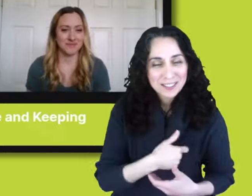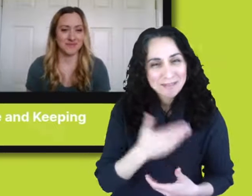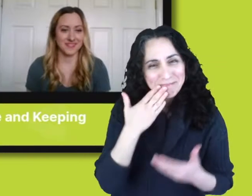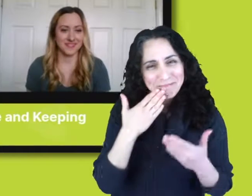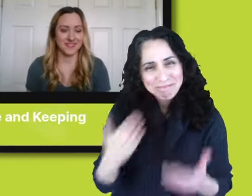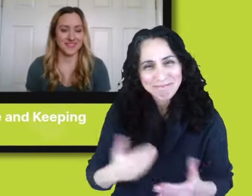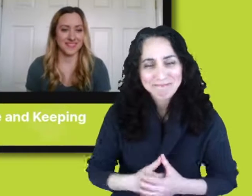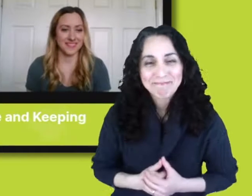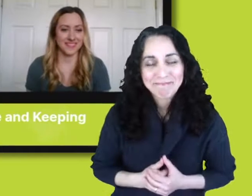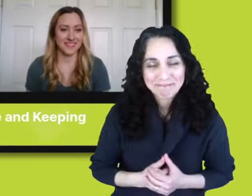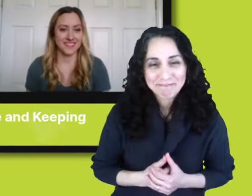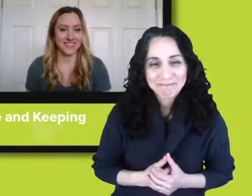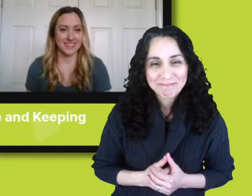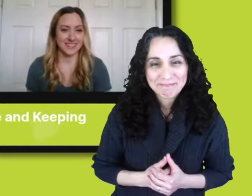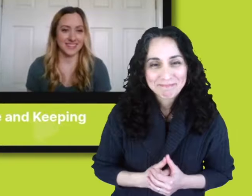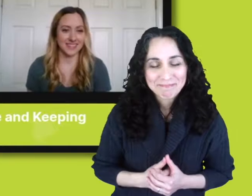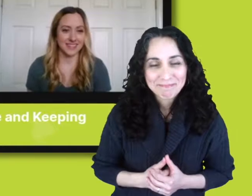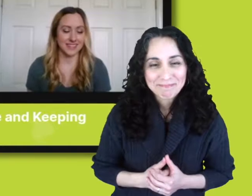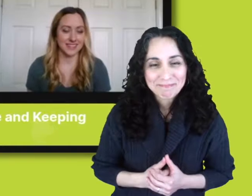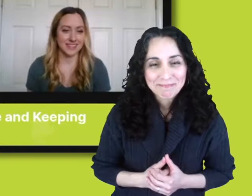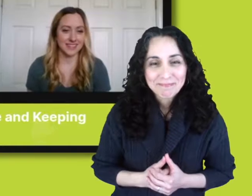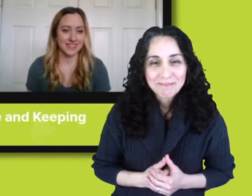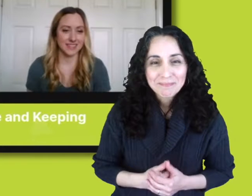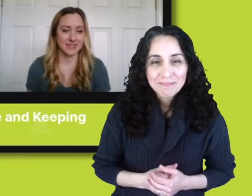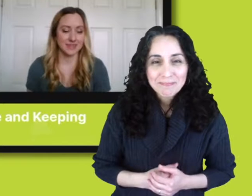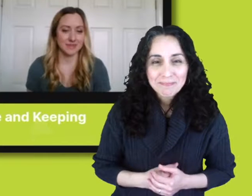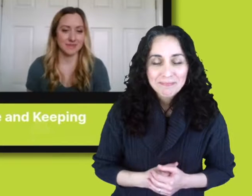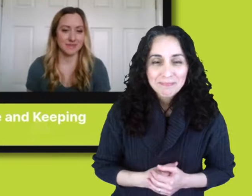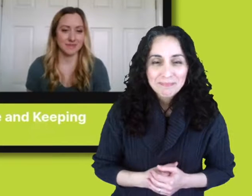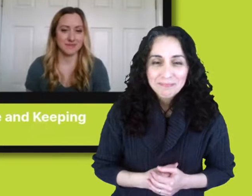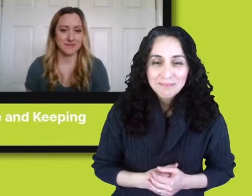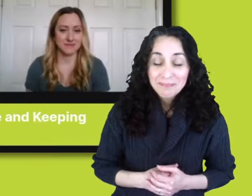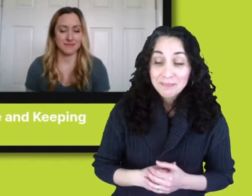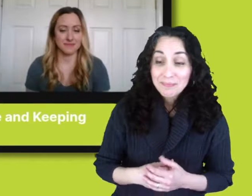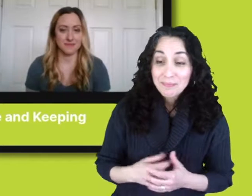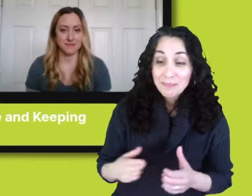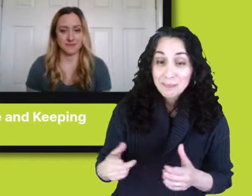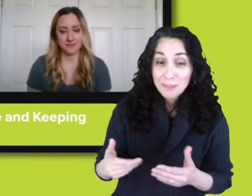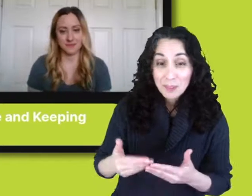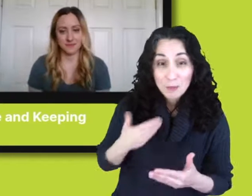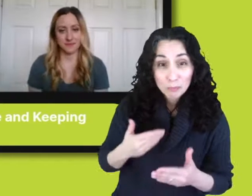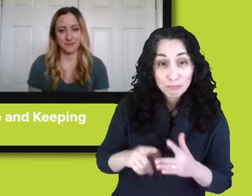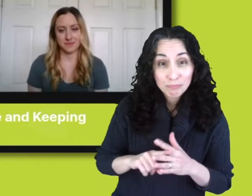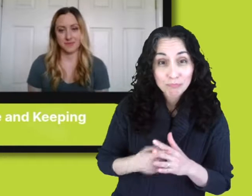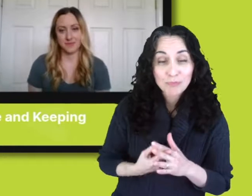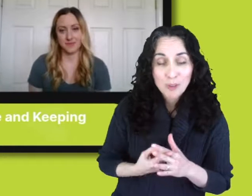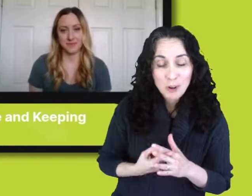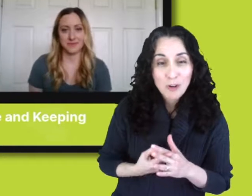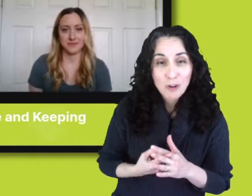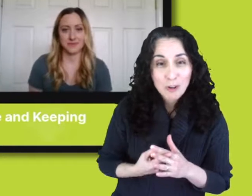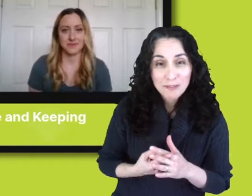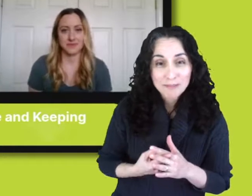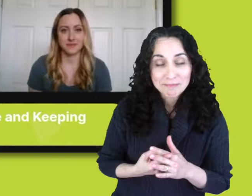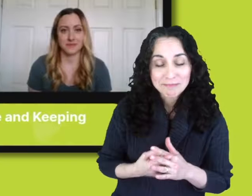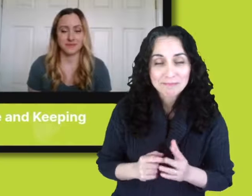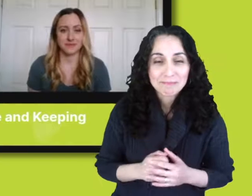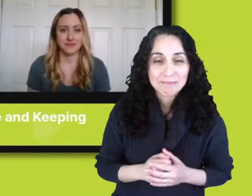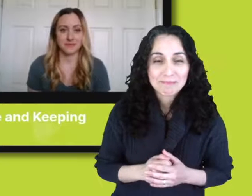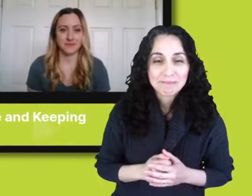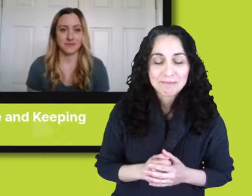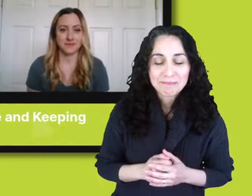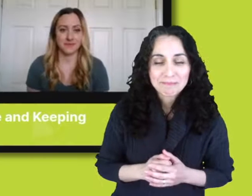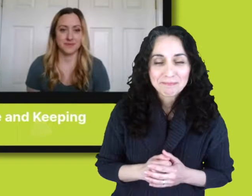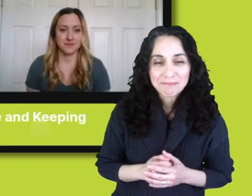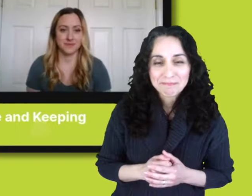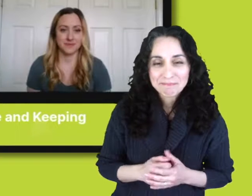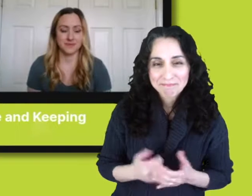us. Before we actually start to get into the questions and everything else that we have planned, I just want